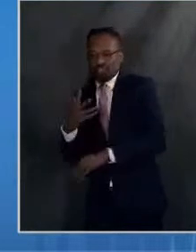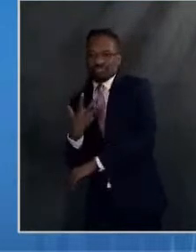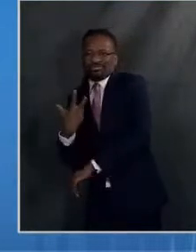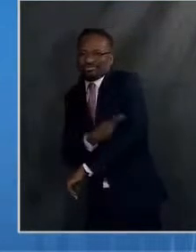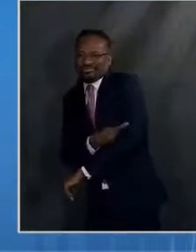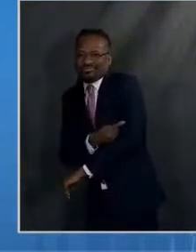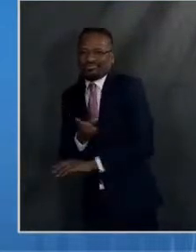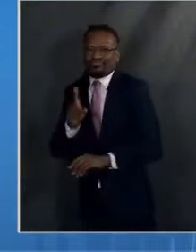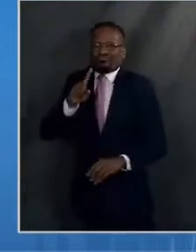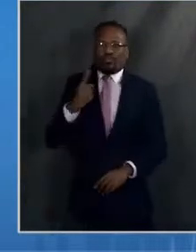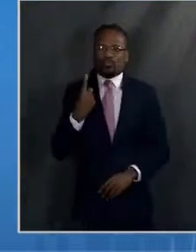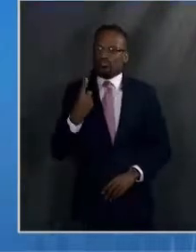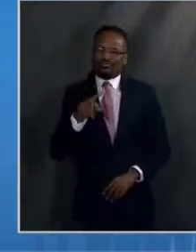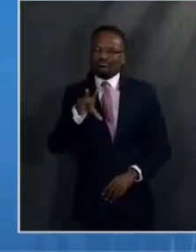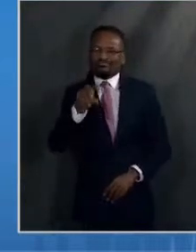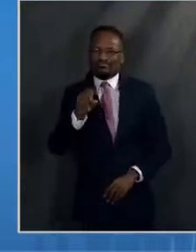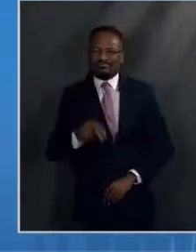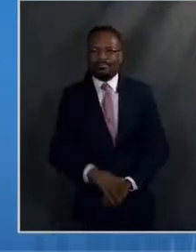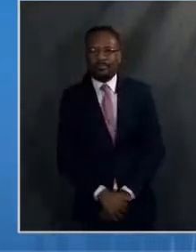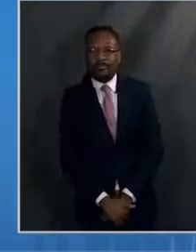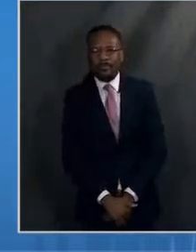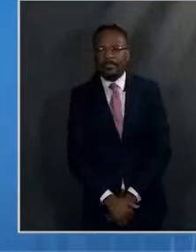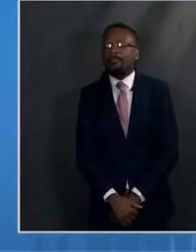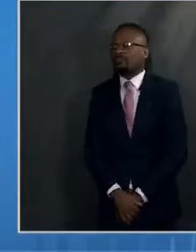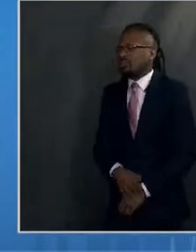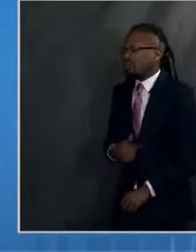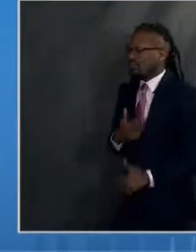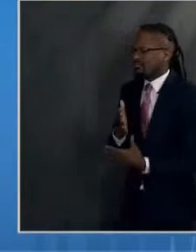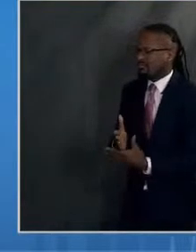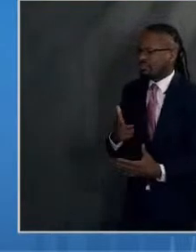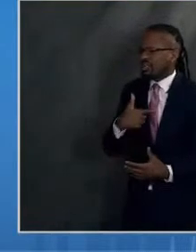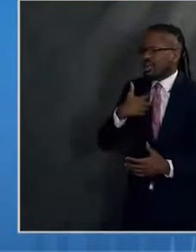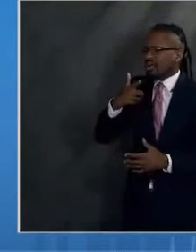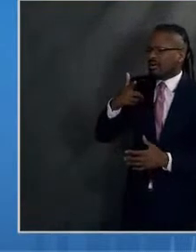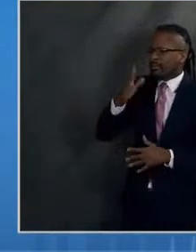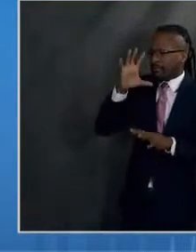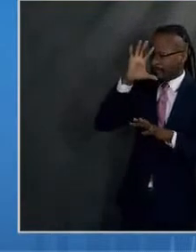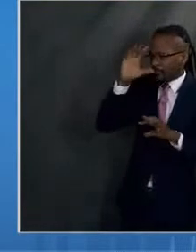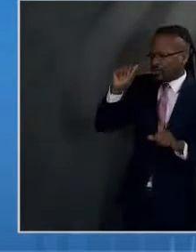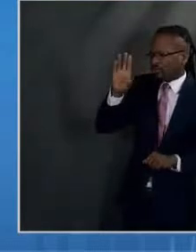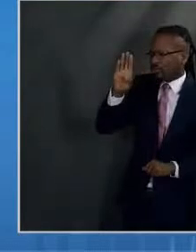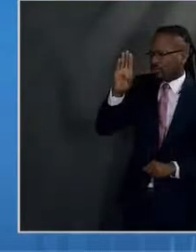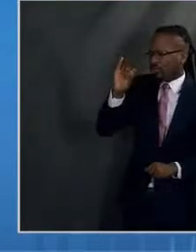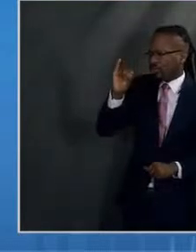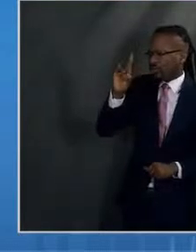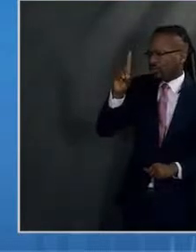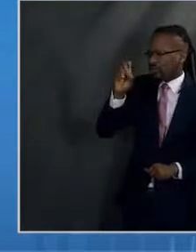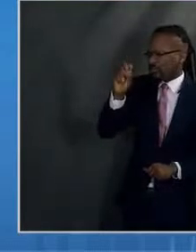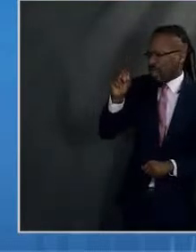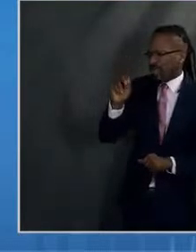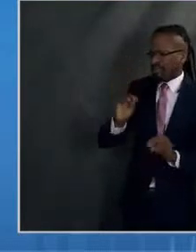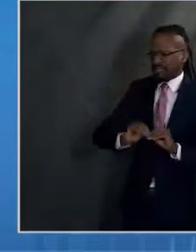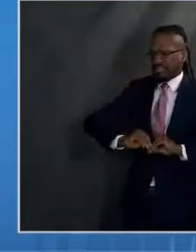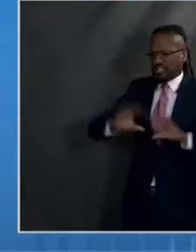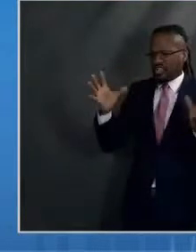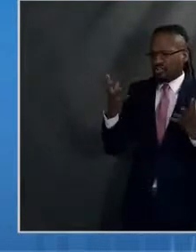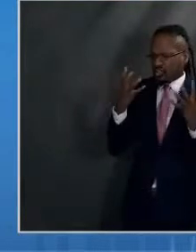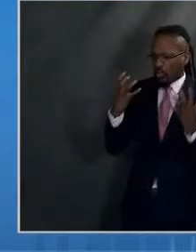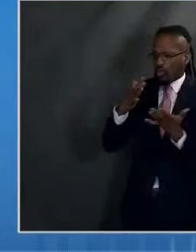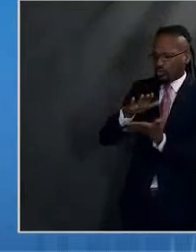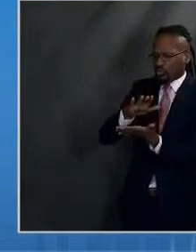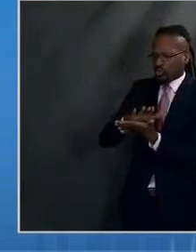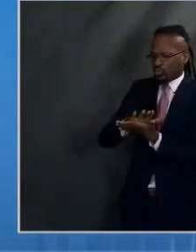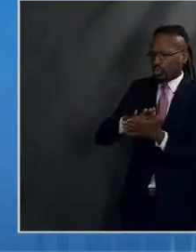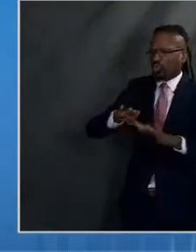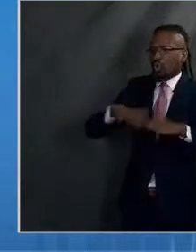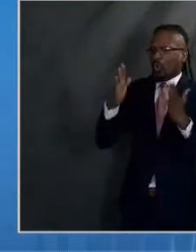let me just add here, President Biden has been very clear that he wants schools to reopen